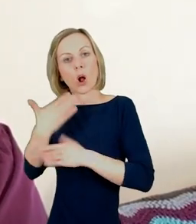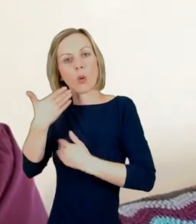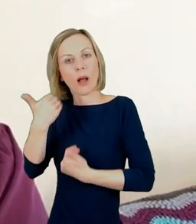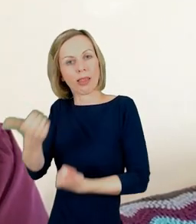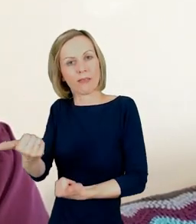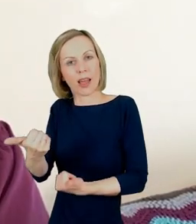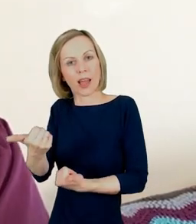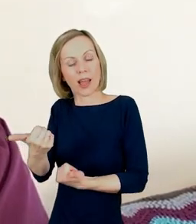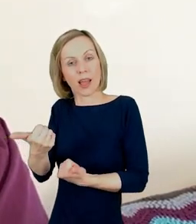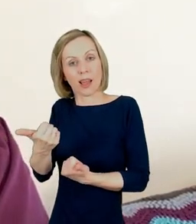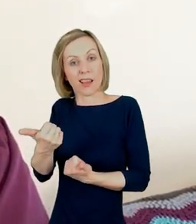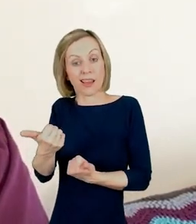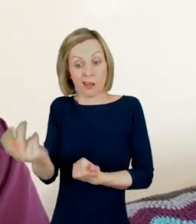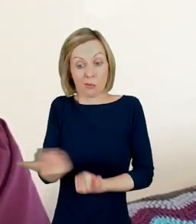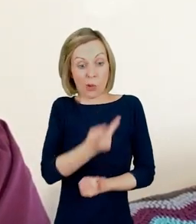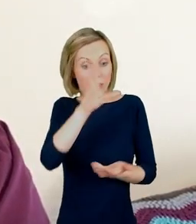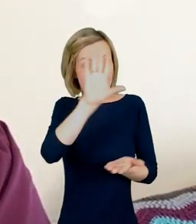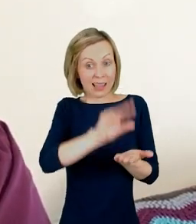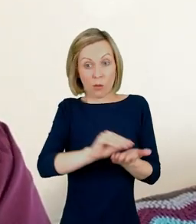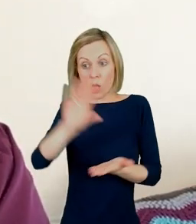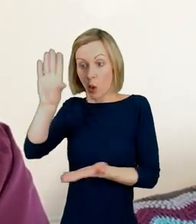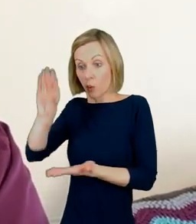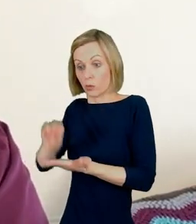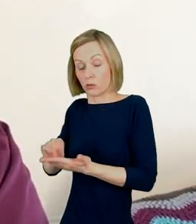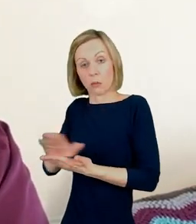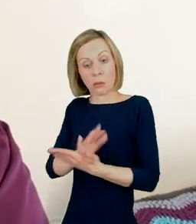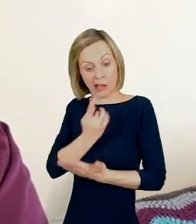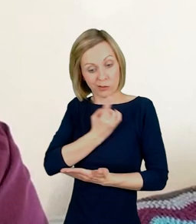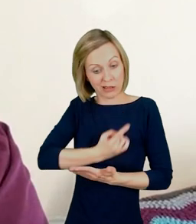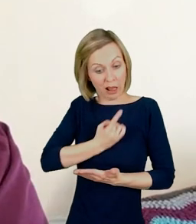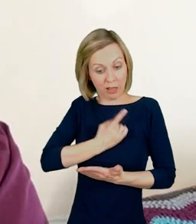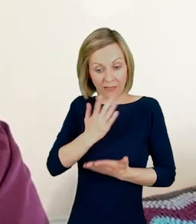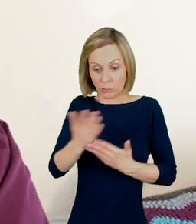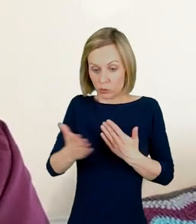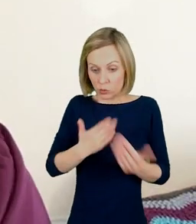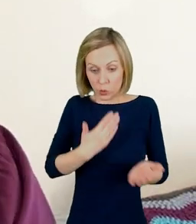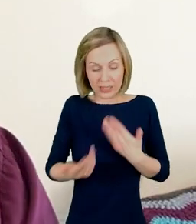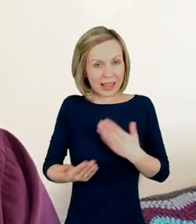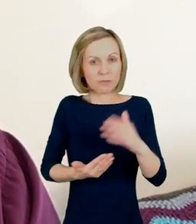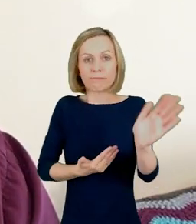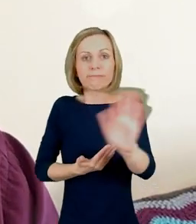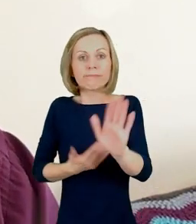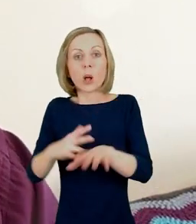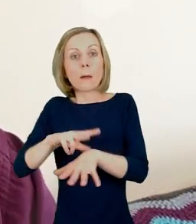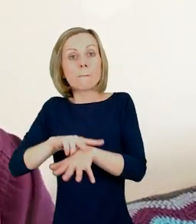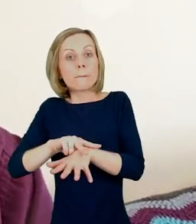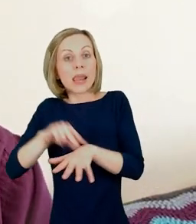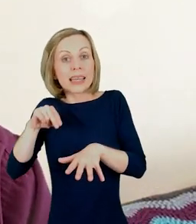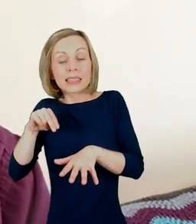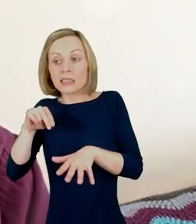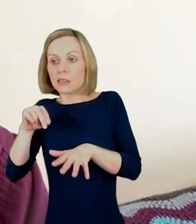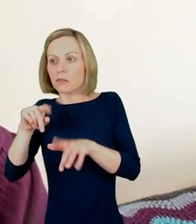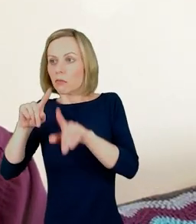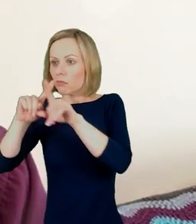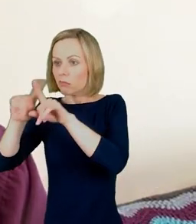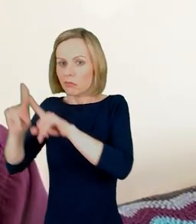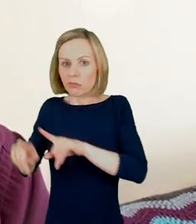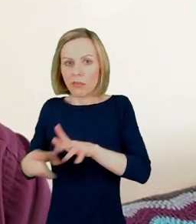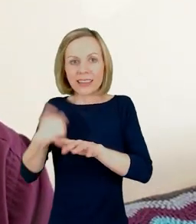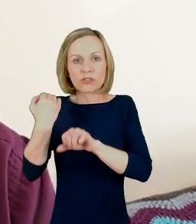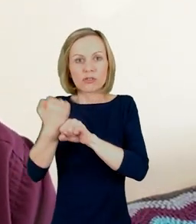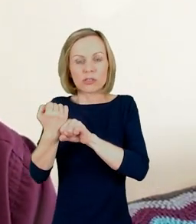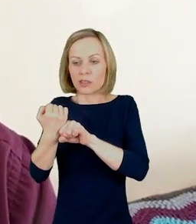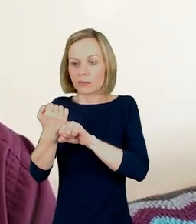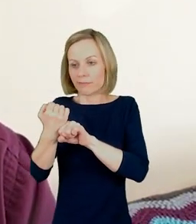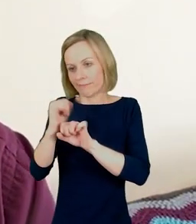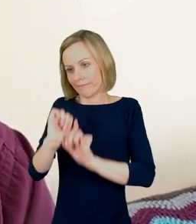us. We do not have to tackle the problem personally. Police forces and related agencies have